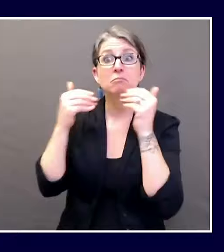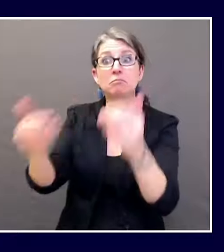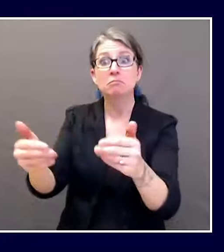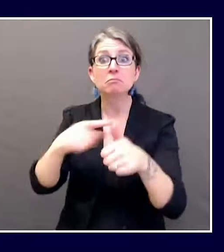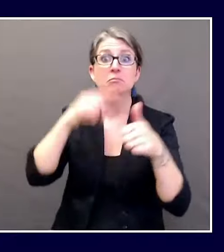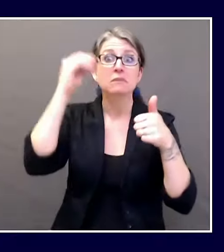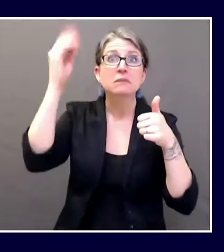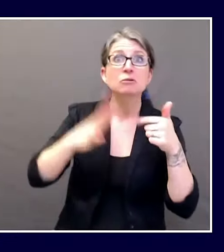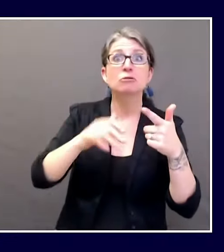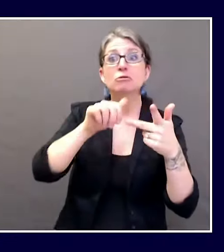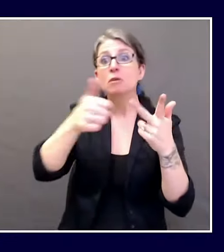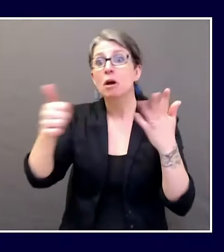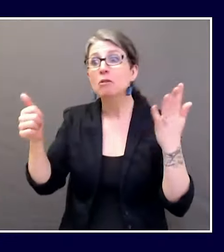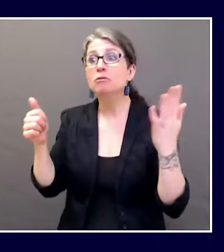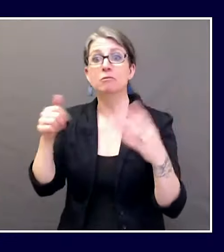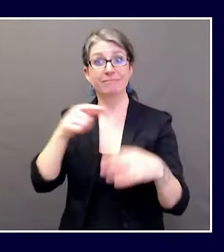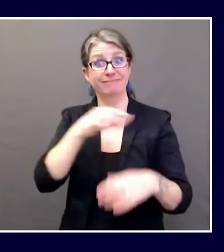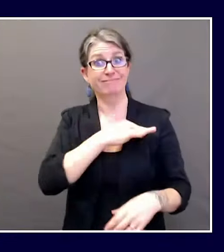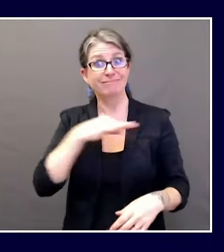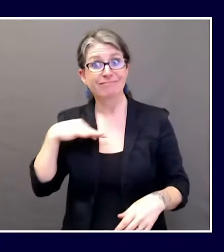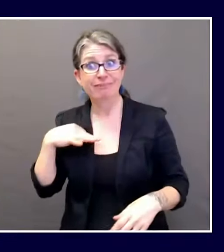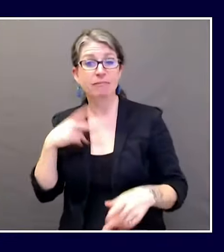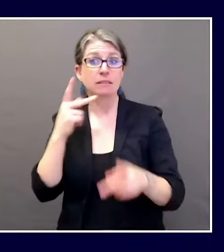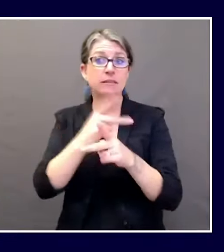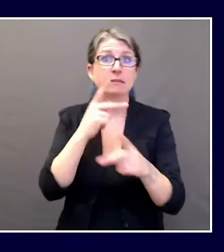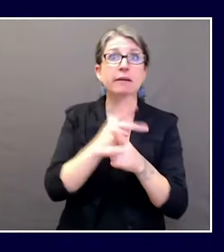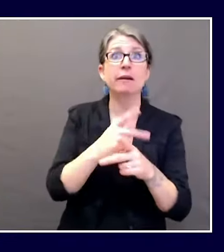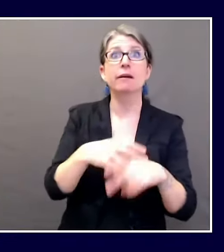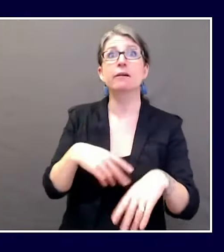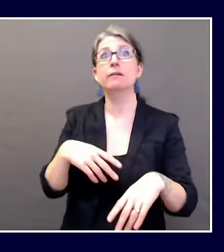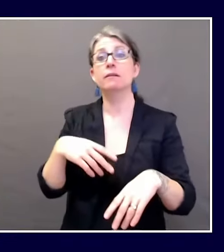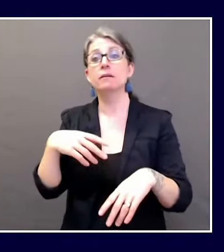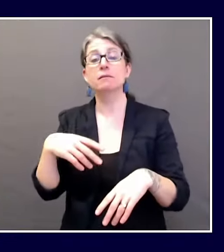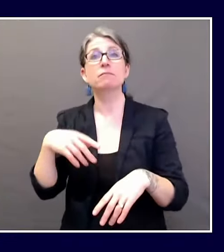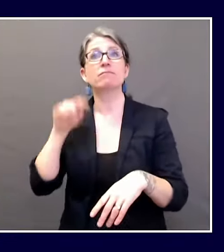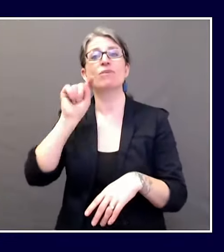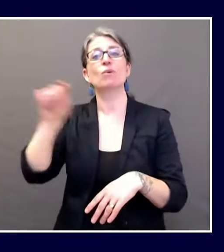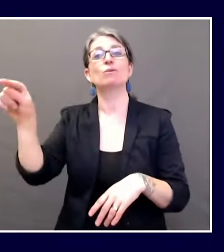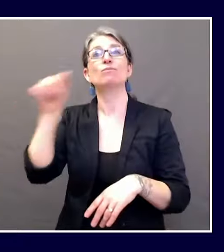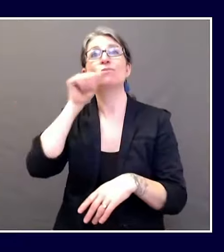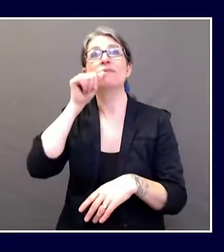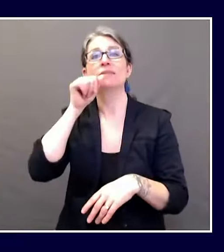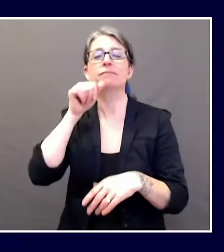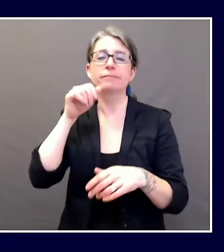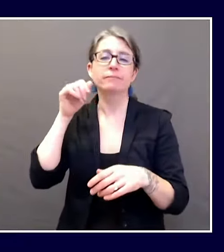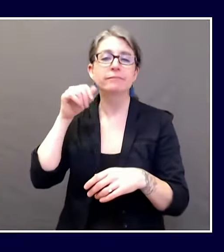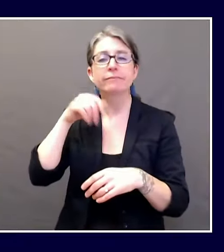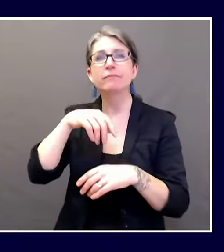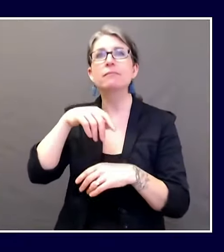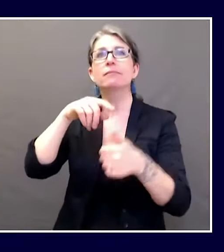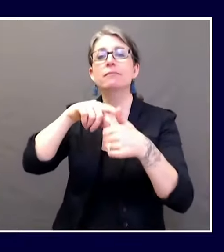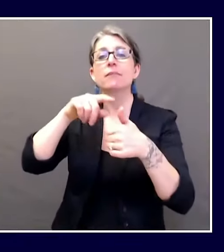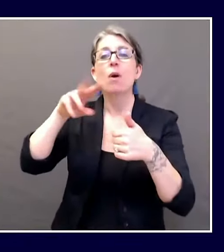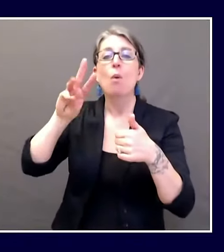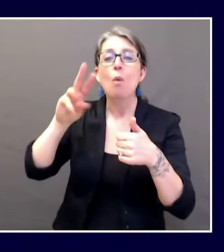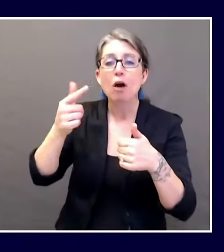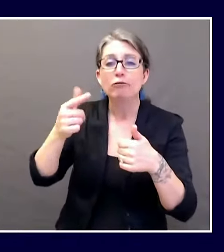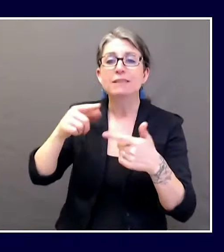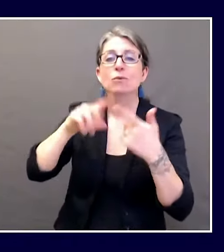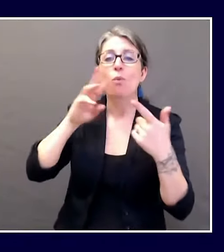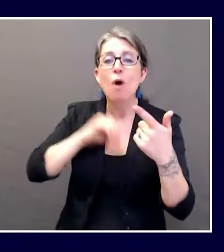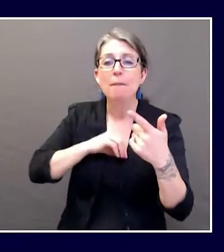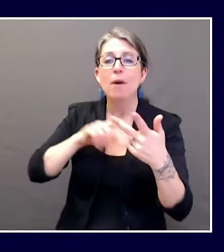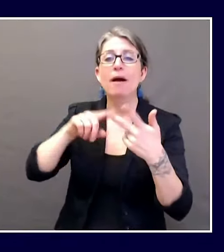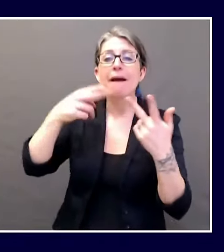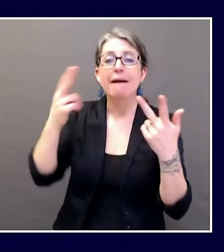staff, childcare workers. What I think will change is that the composition of who they are vaccinating will change. Rather than